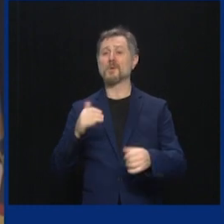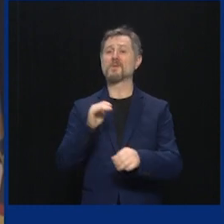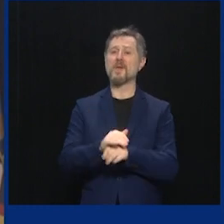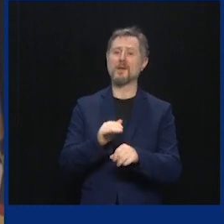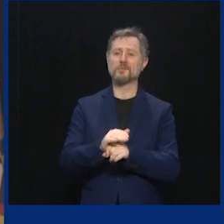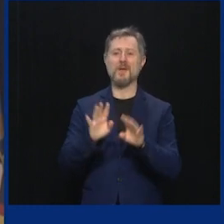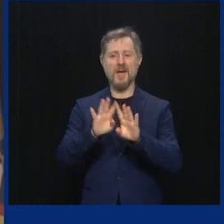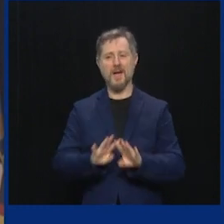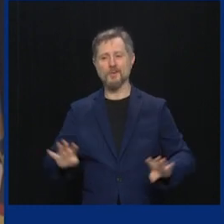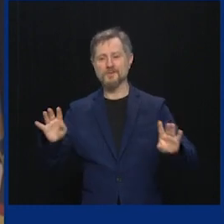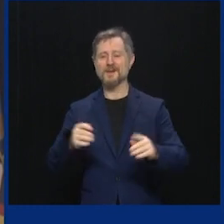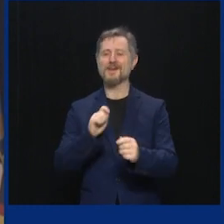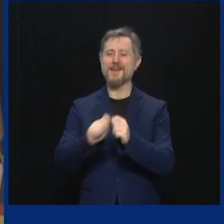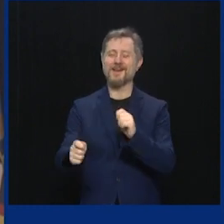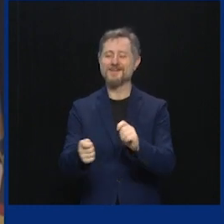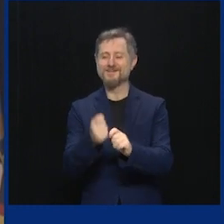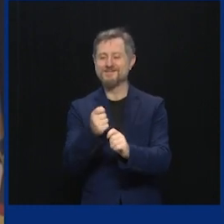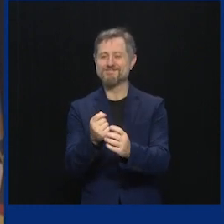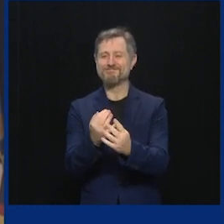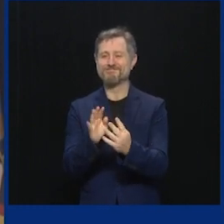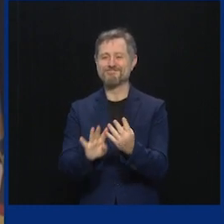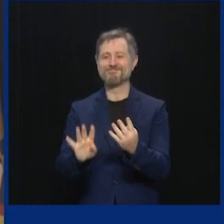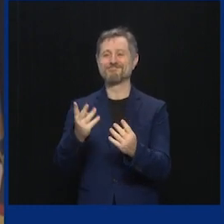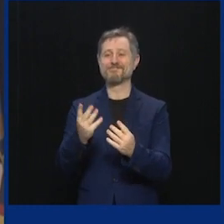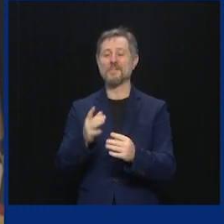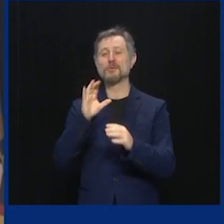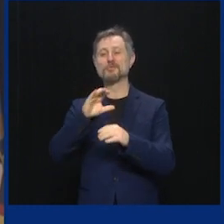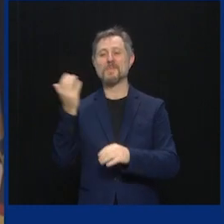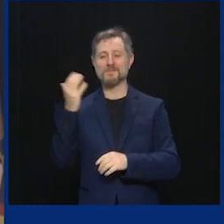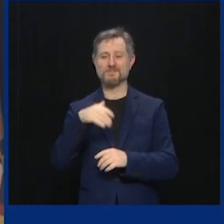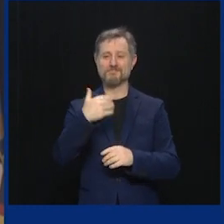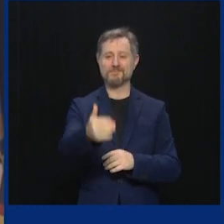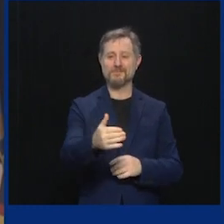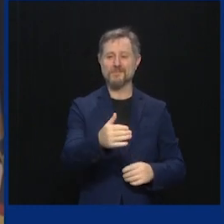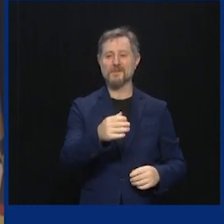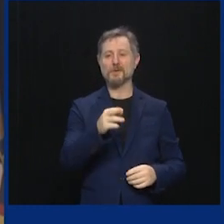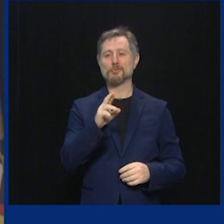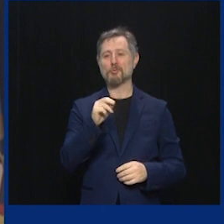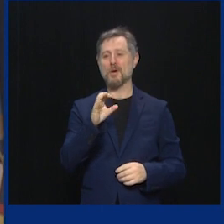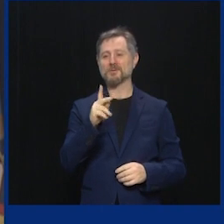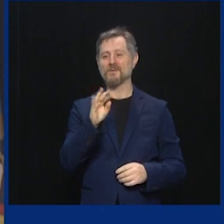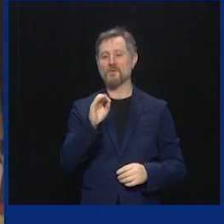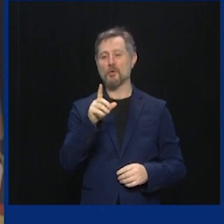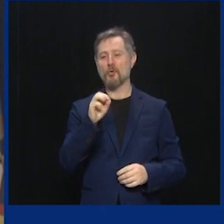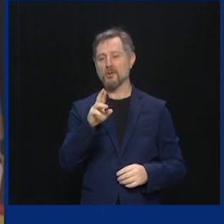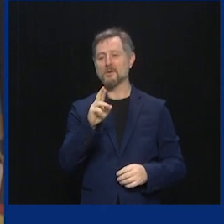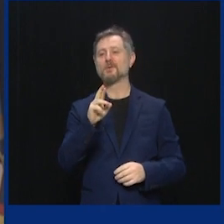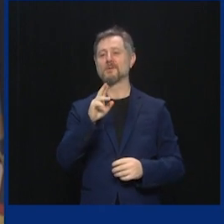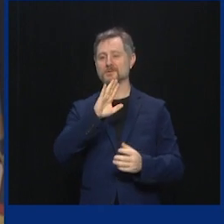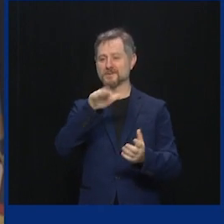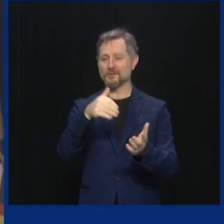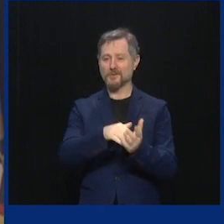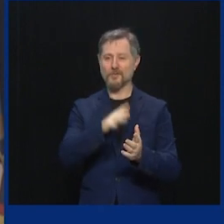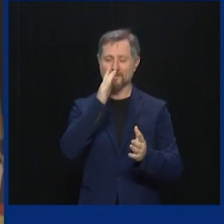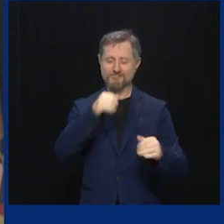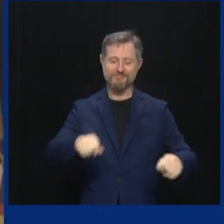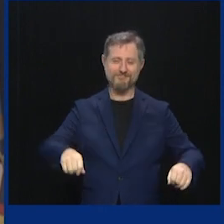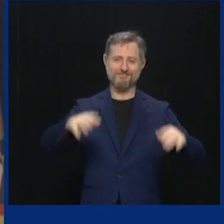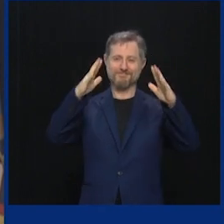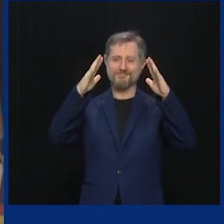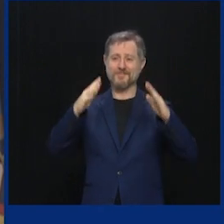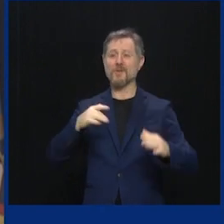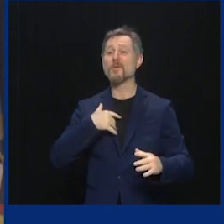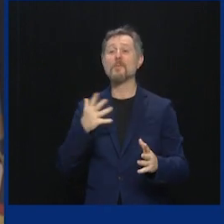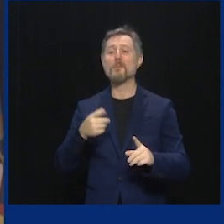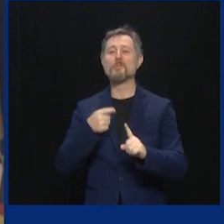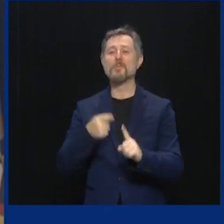be, the Christmas tree at Rockefeller Center, the ice skating. All these activities are great. Just get vaccinated, wear your mask, and you won't